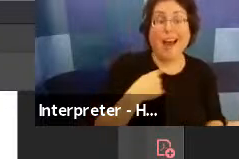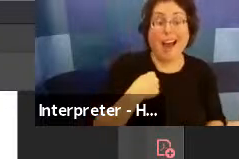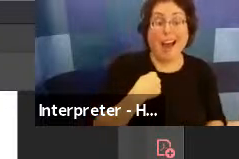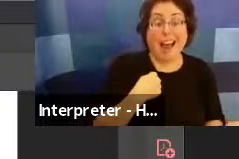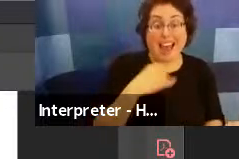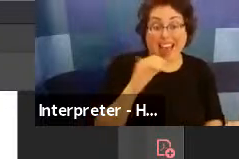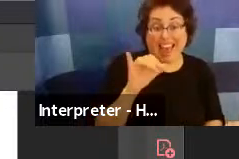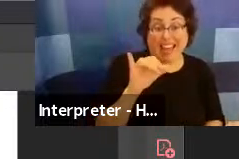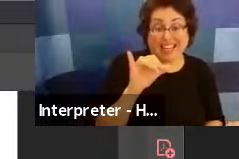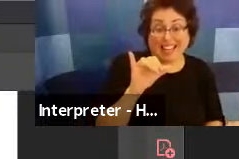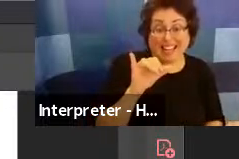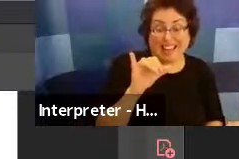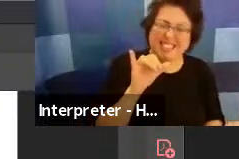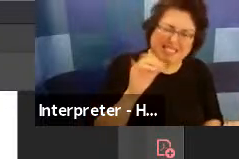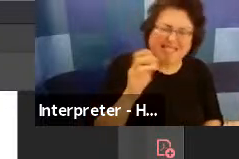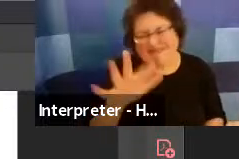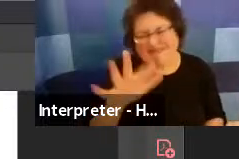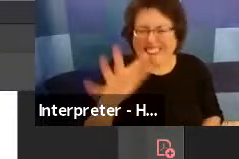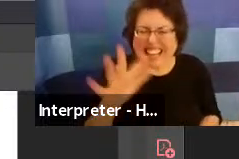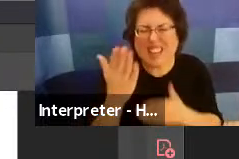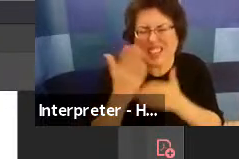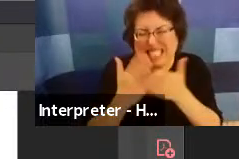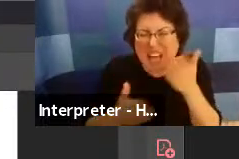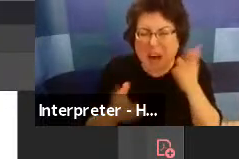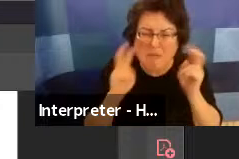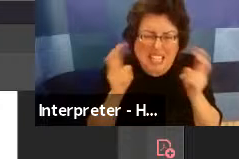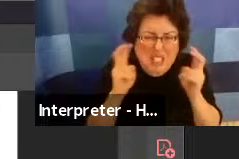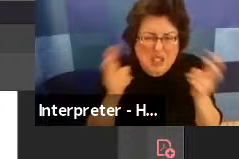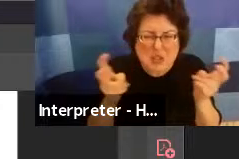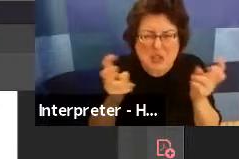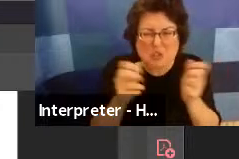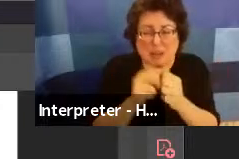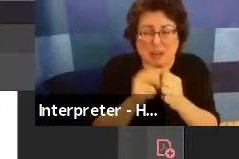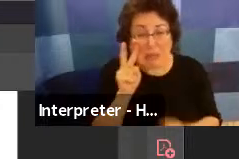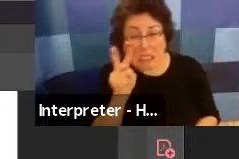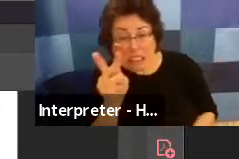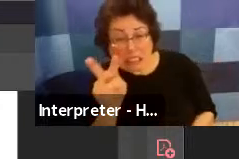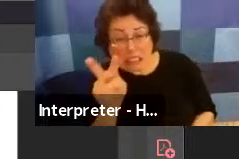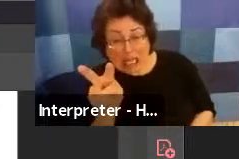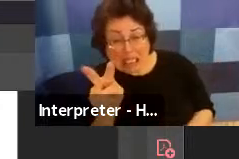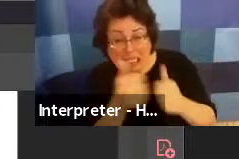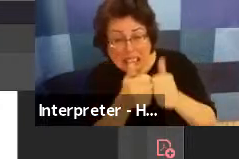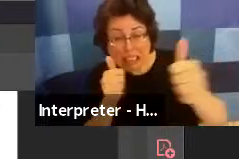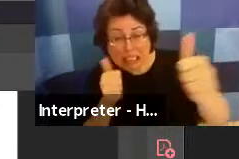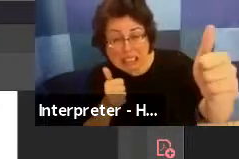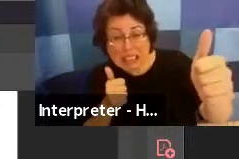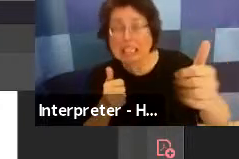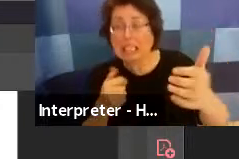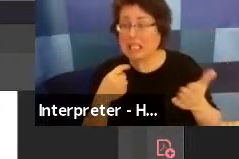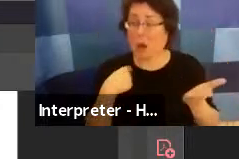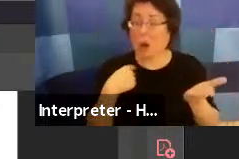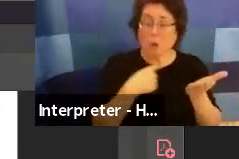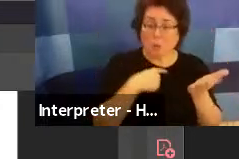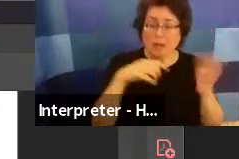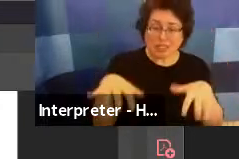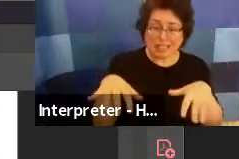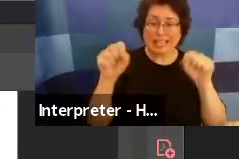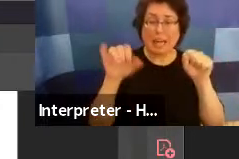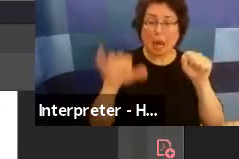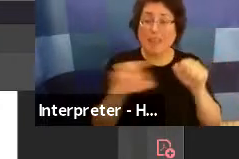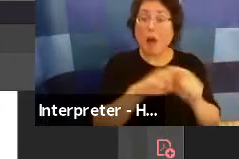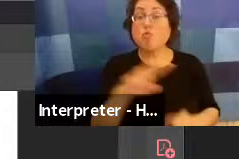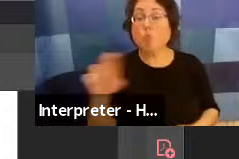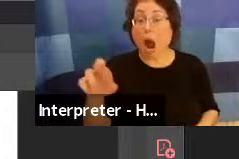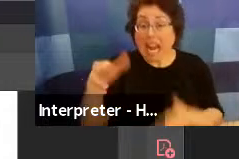that posed some issues with site distance. So we're taking up the right lane of